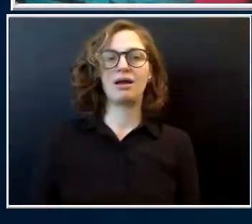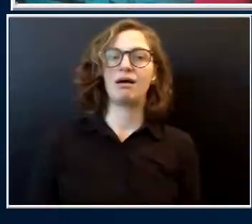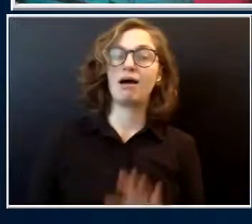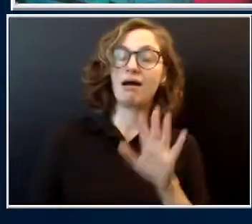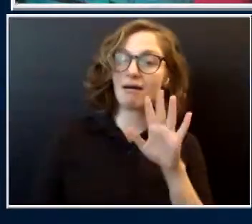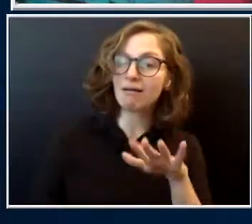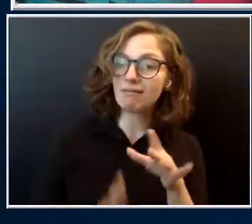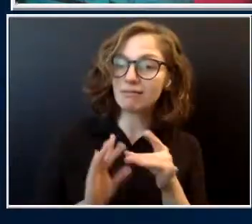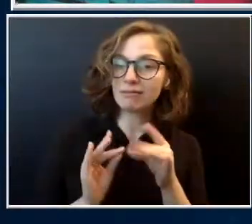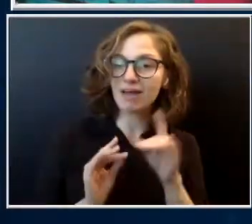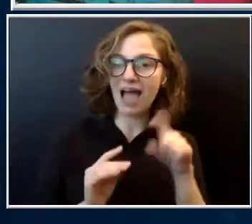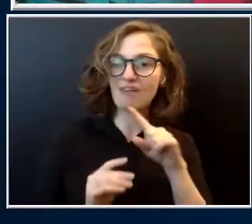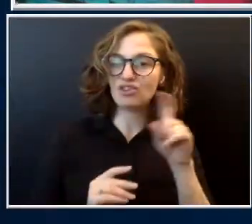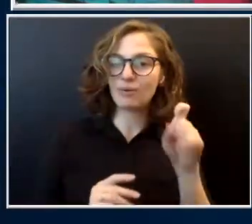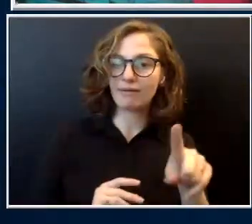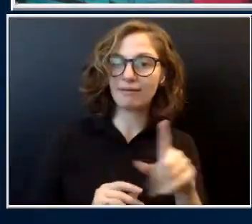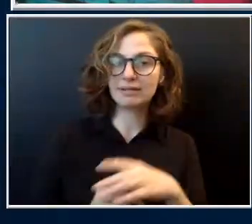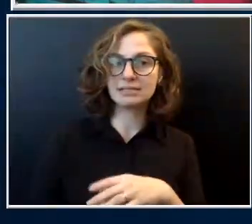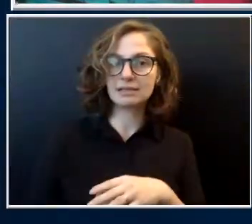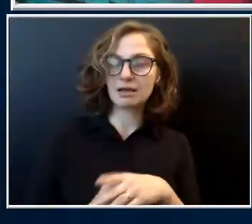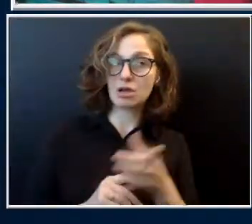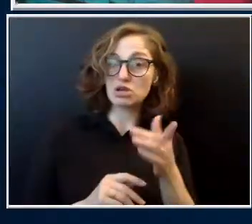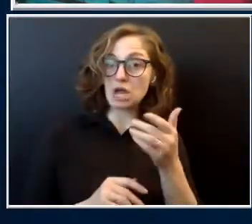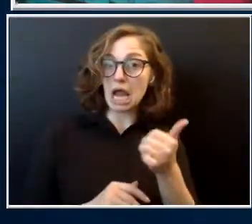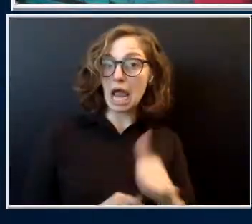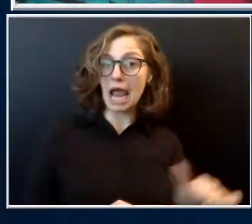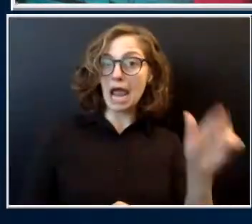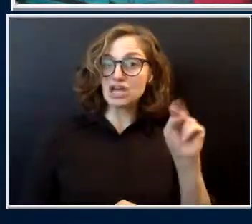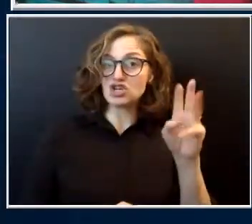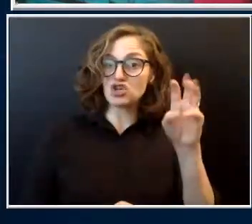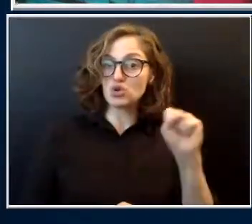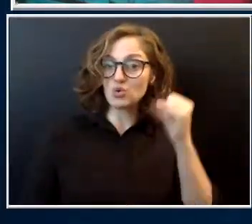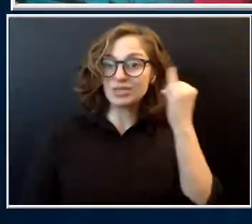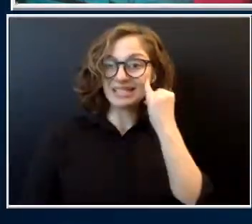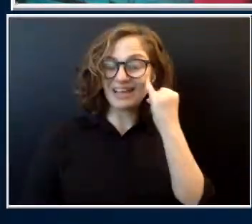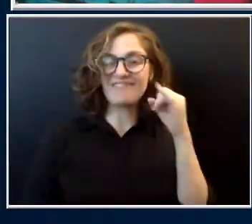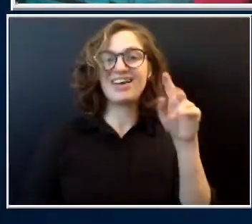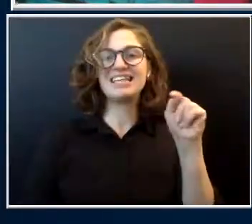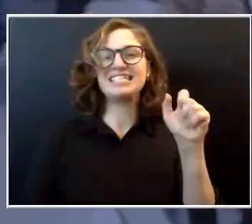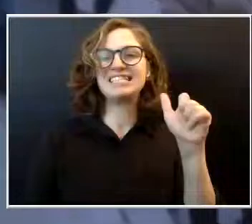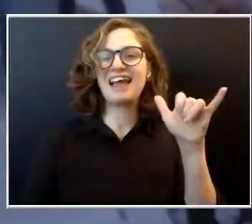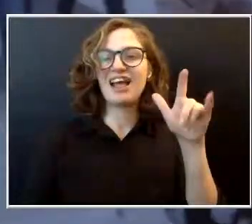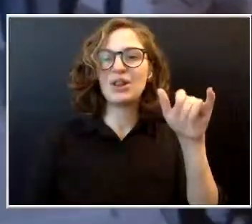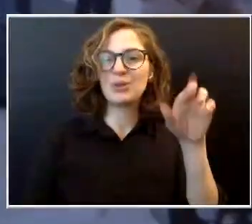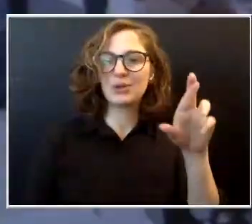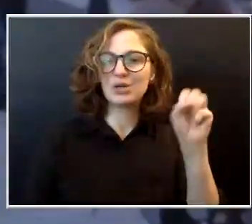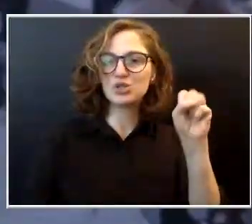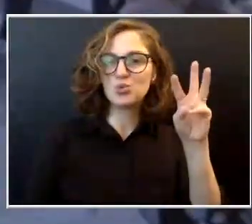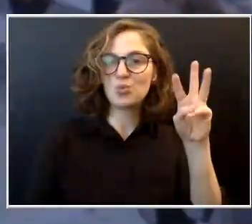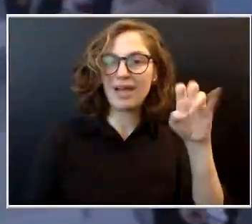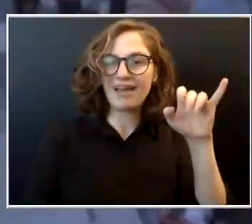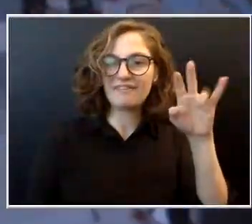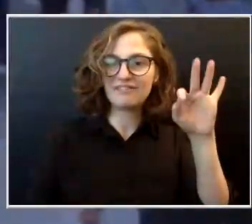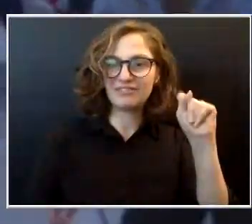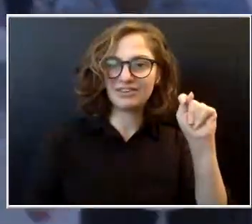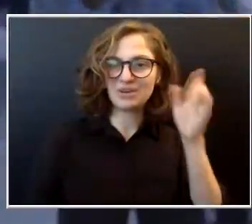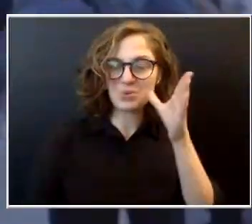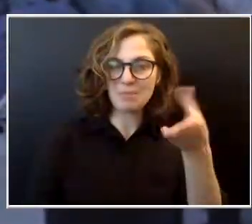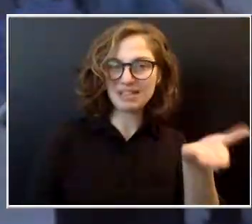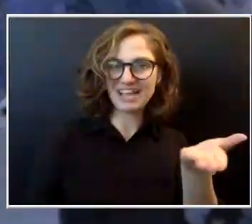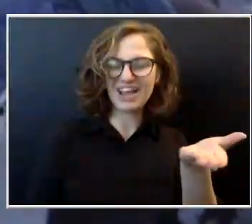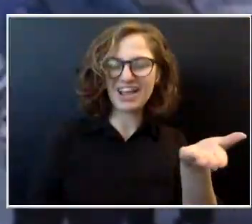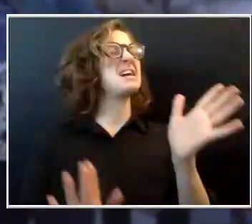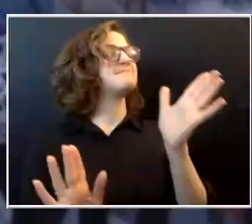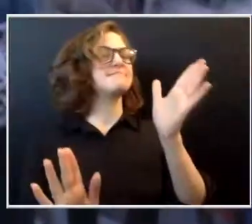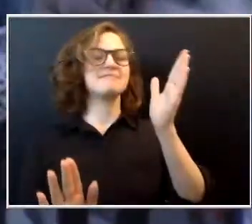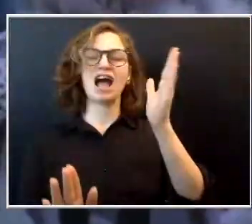on the ground if Taylor Swift is planning on being here? I knew you were going to go there, and no, she